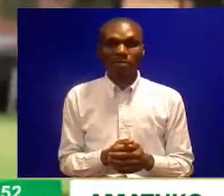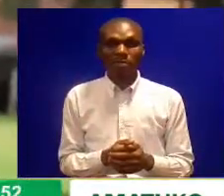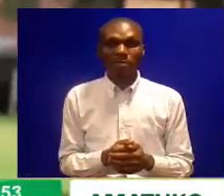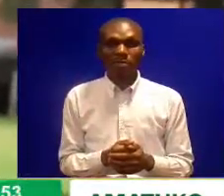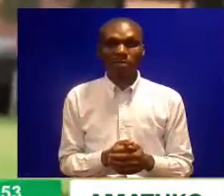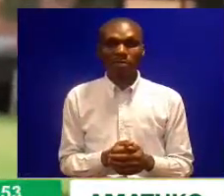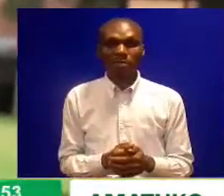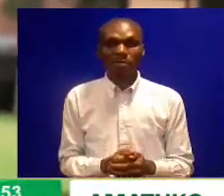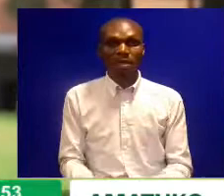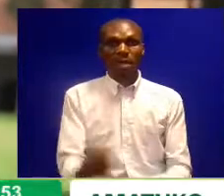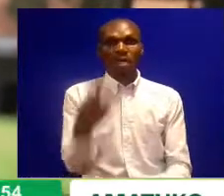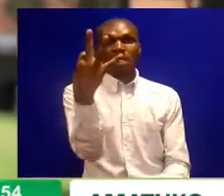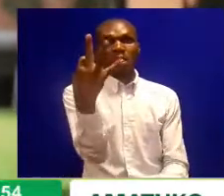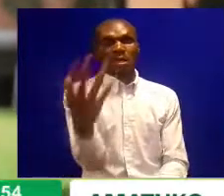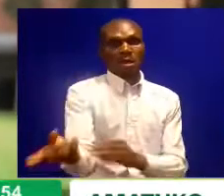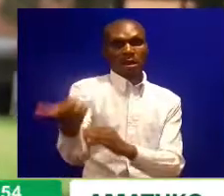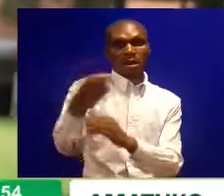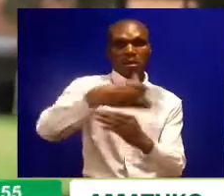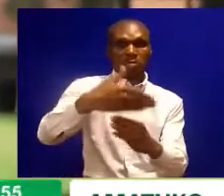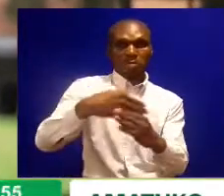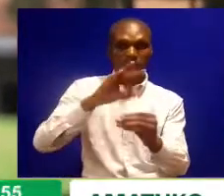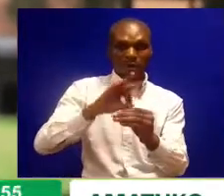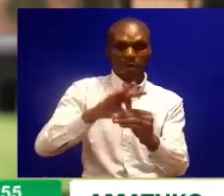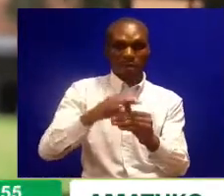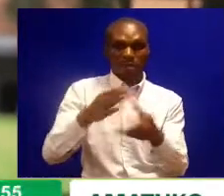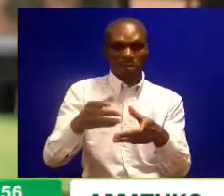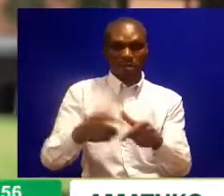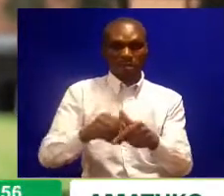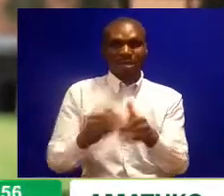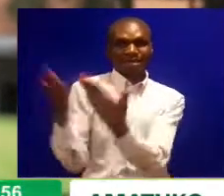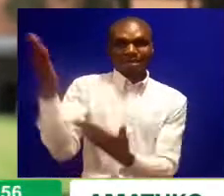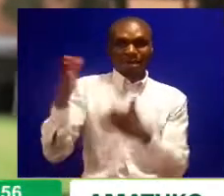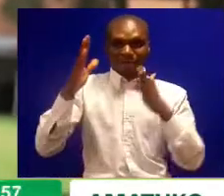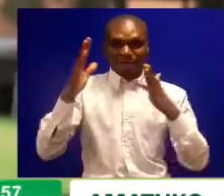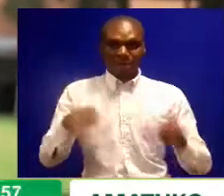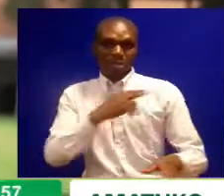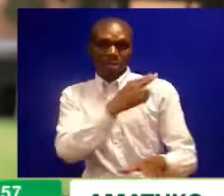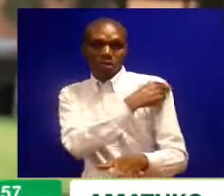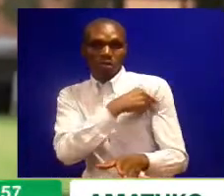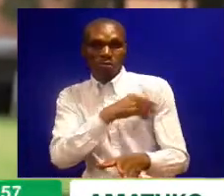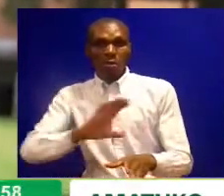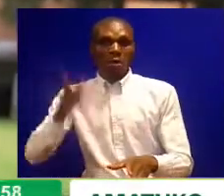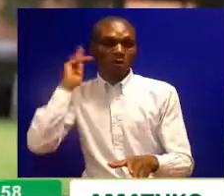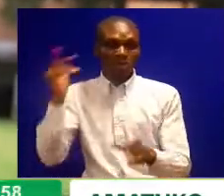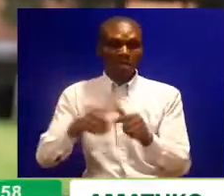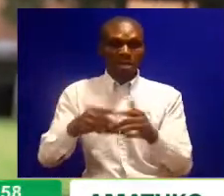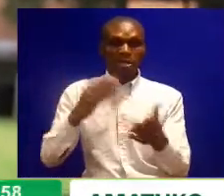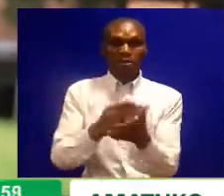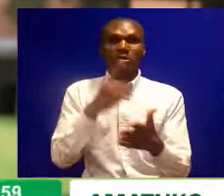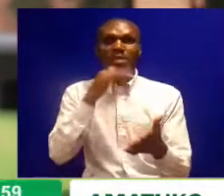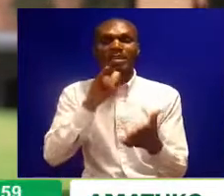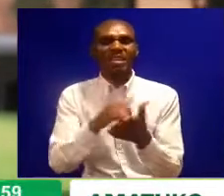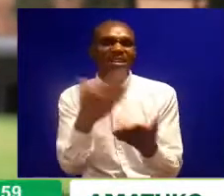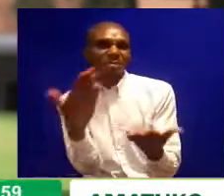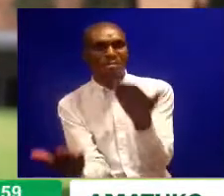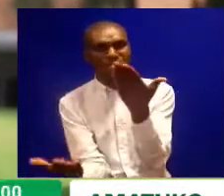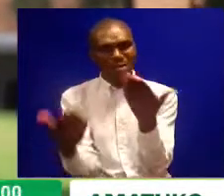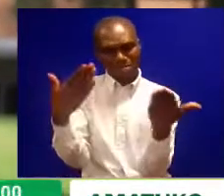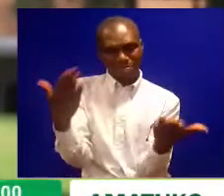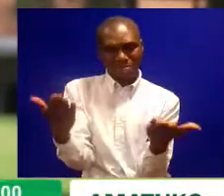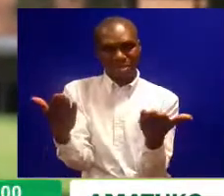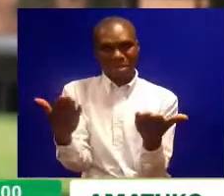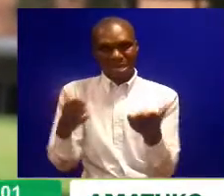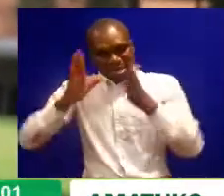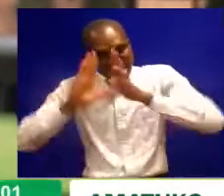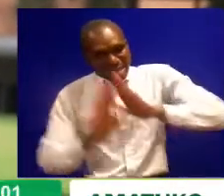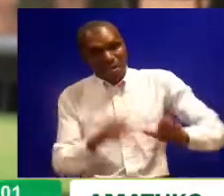Ama tukata toko ikaa sobo choleo bole nigo bona ava kore divechi nyagetari me county ya Kisi wana leko te abuna andake mbana leko enda somo giro